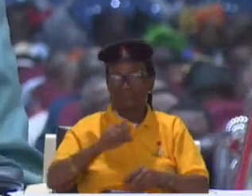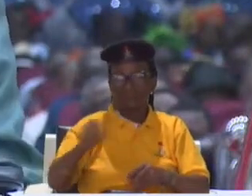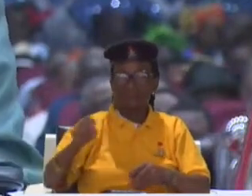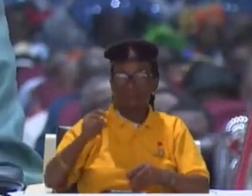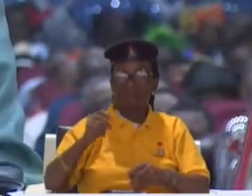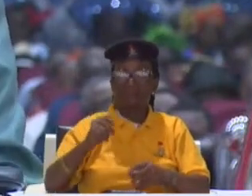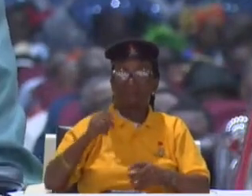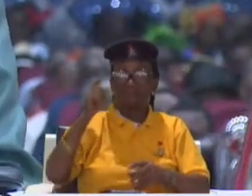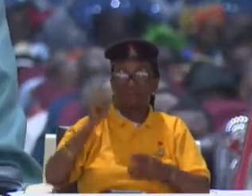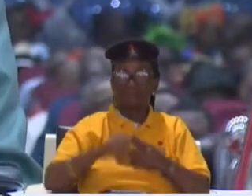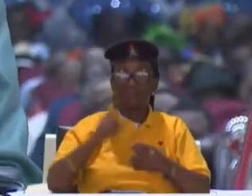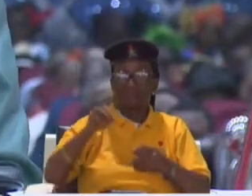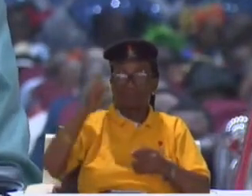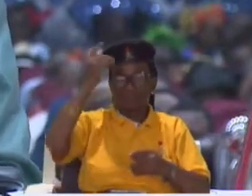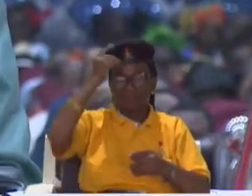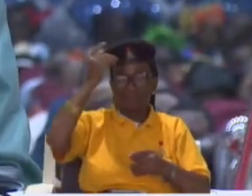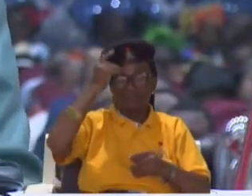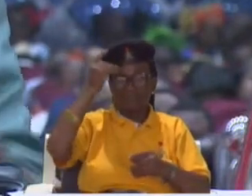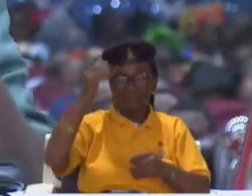to the demons.